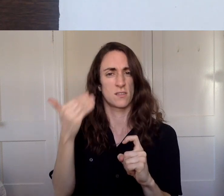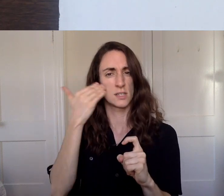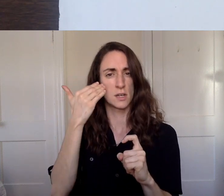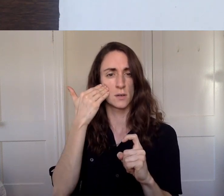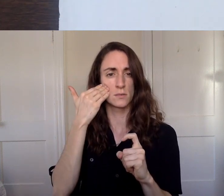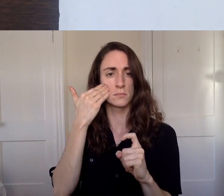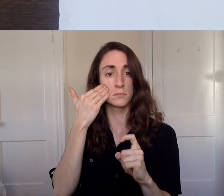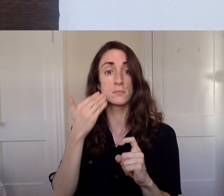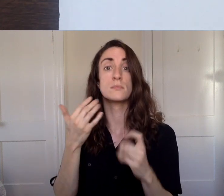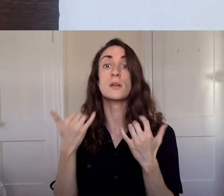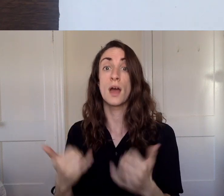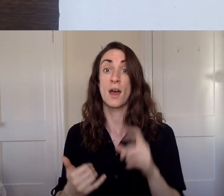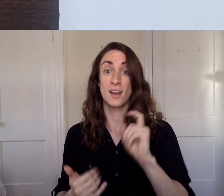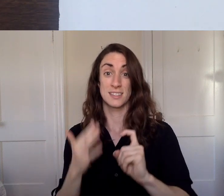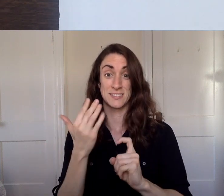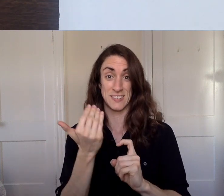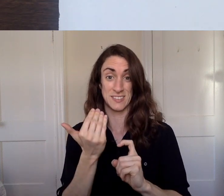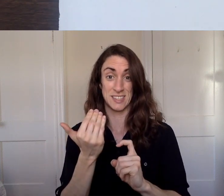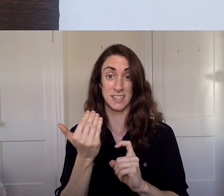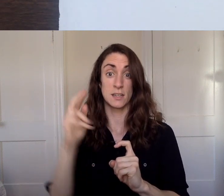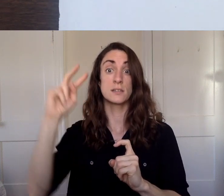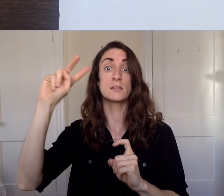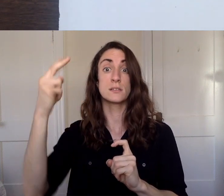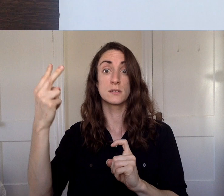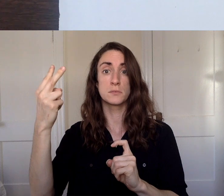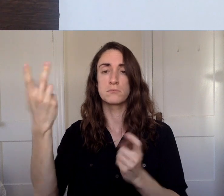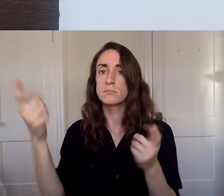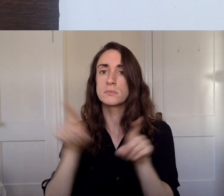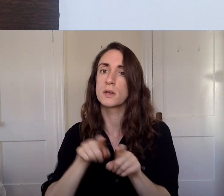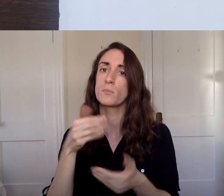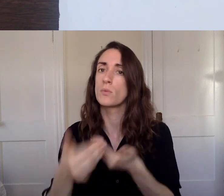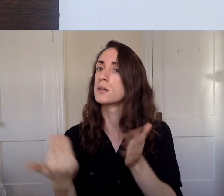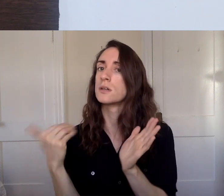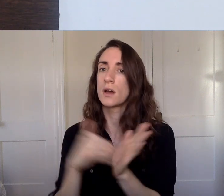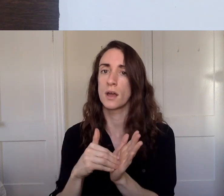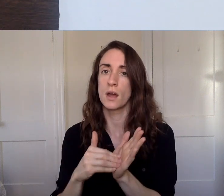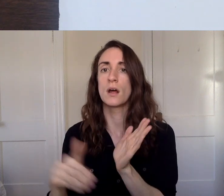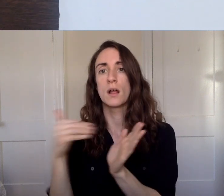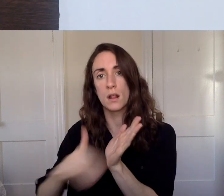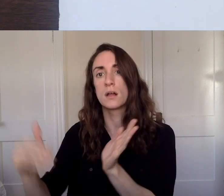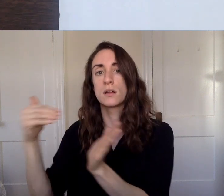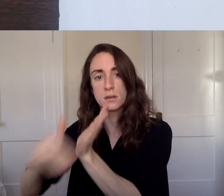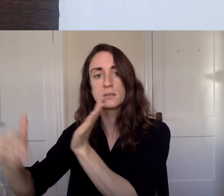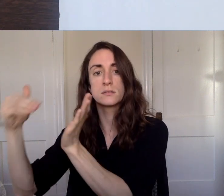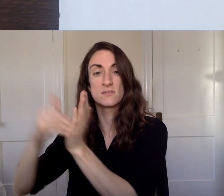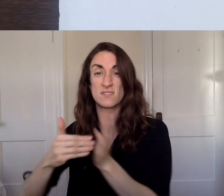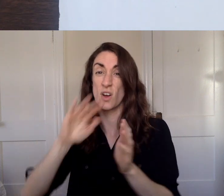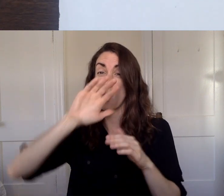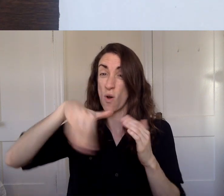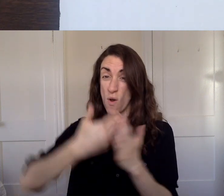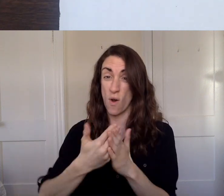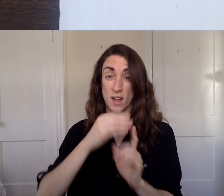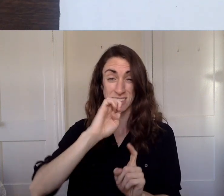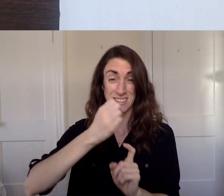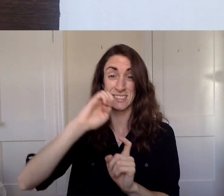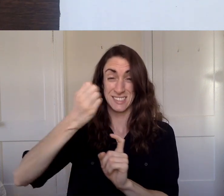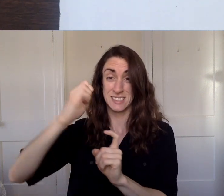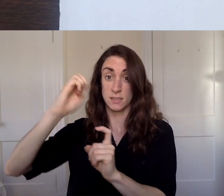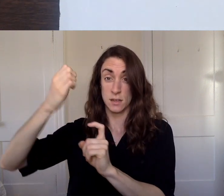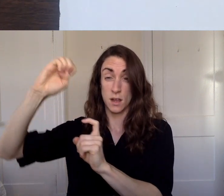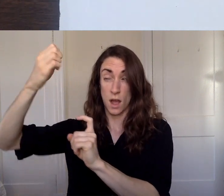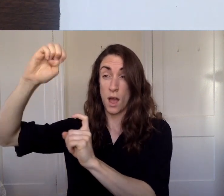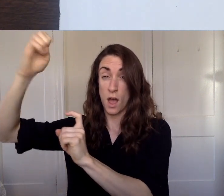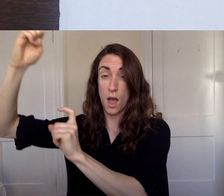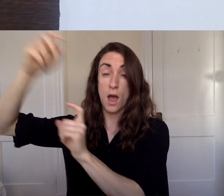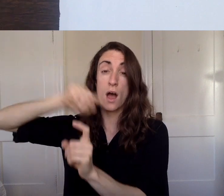5th cubed, is going to turn into x to the 15th. Then the squared can just apply in exactly the same way, giving us x to the 30th. The